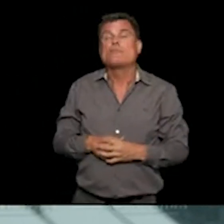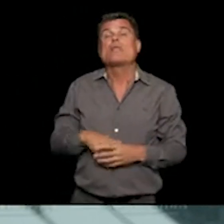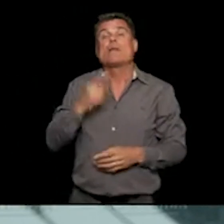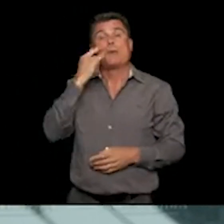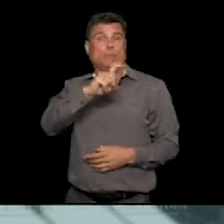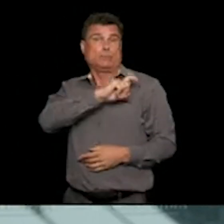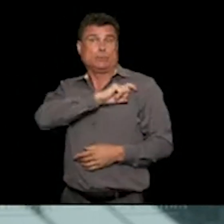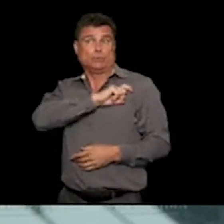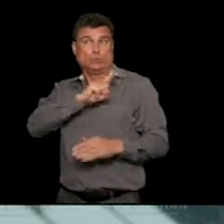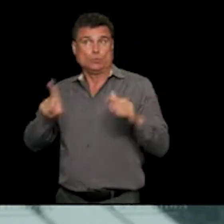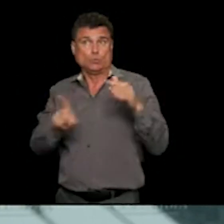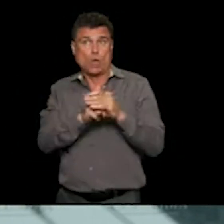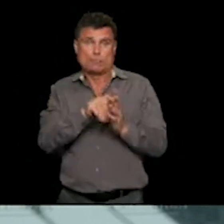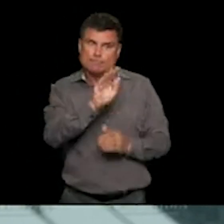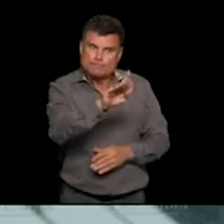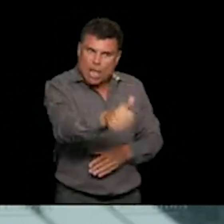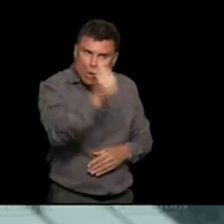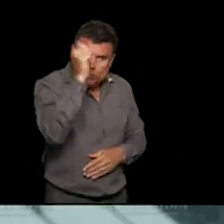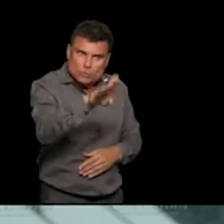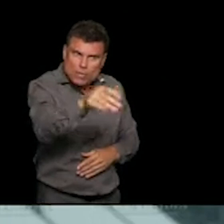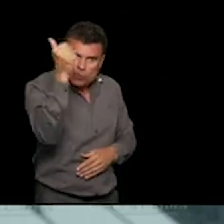So clearly, the message is,